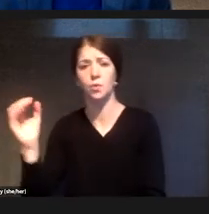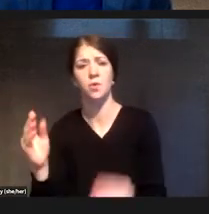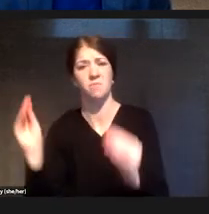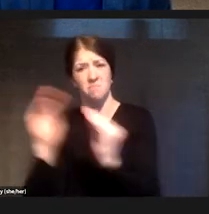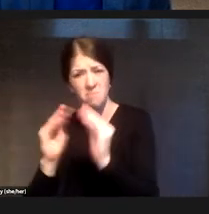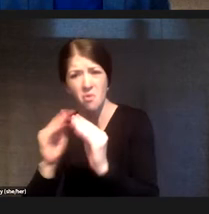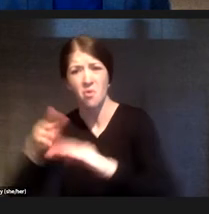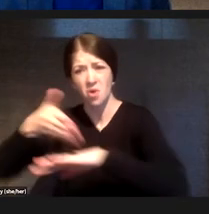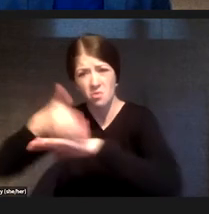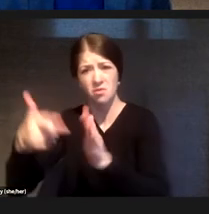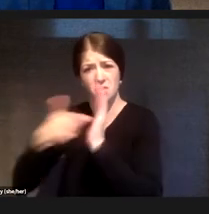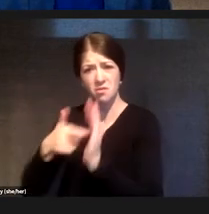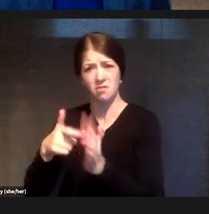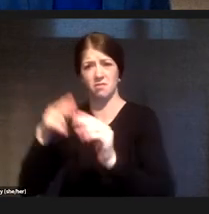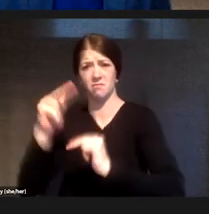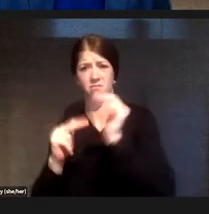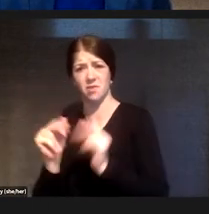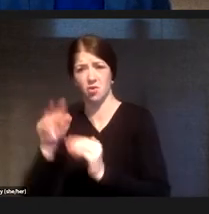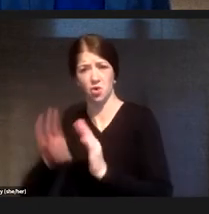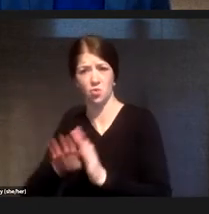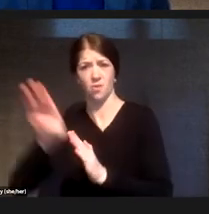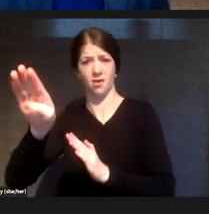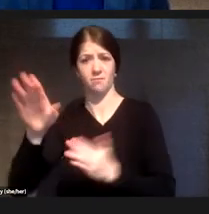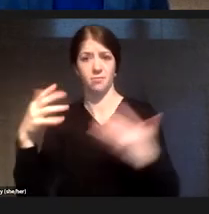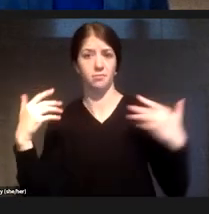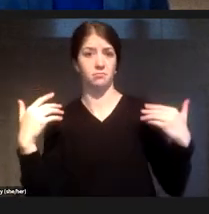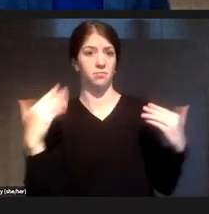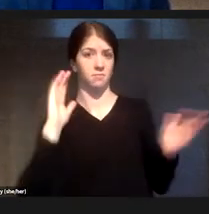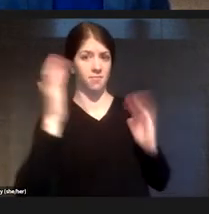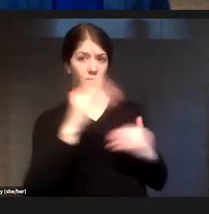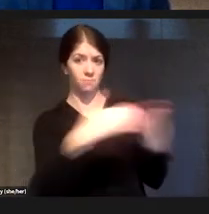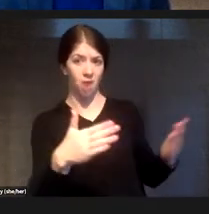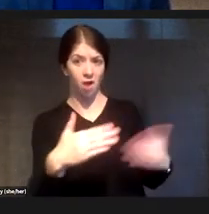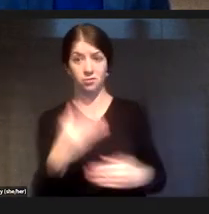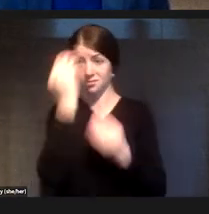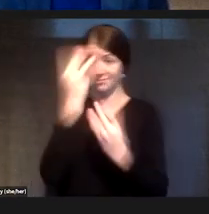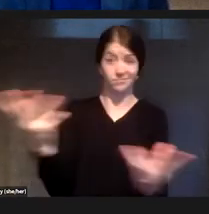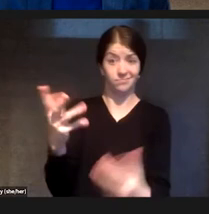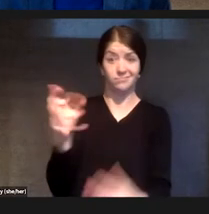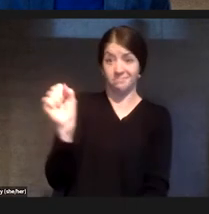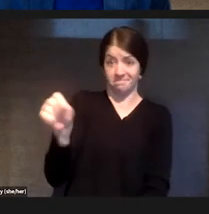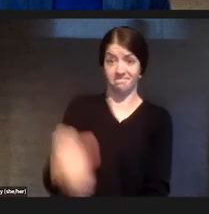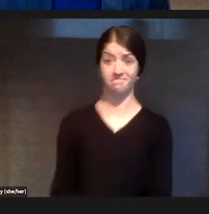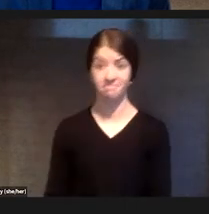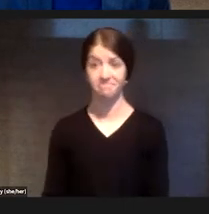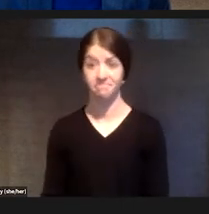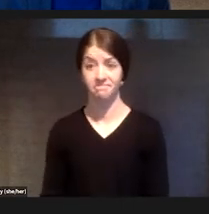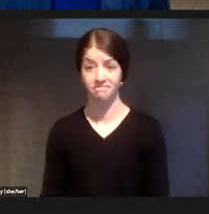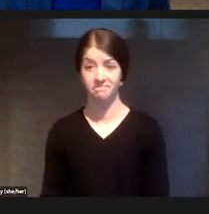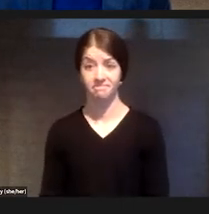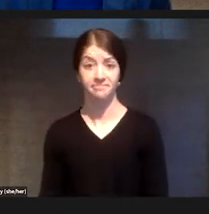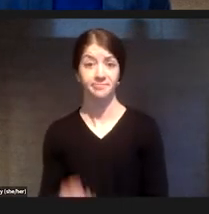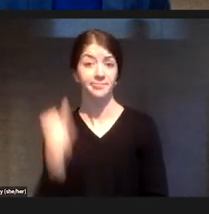does to give the box. And I tell people, well, sometimes that is the case. And if we're going to say that because